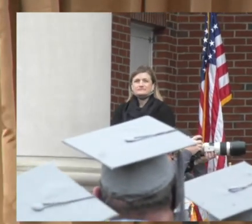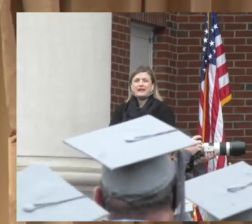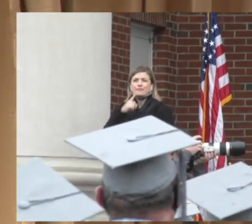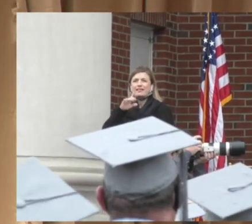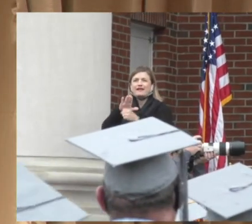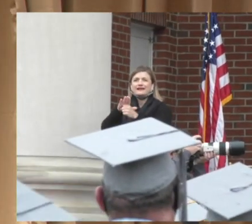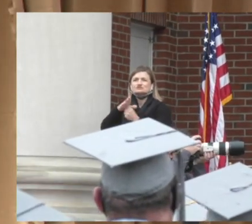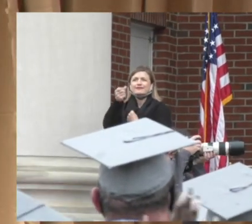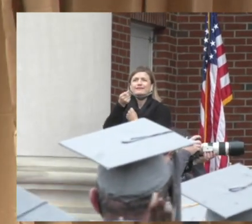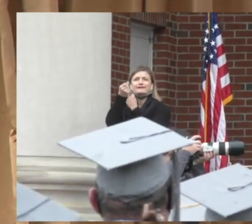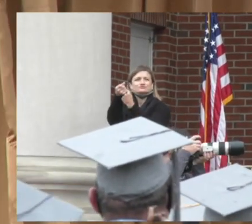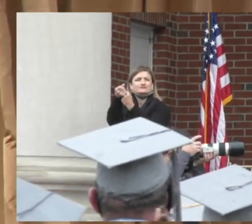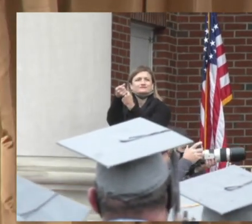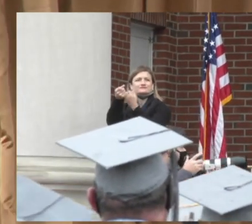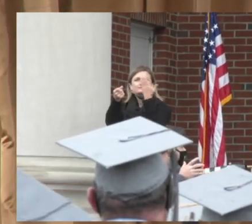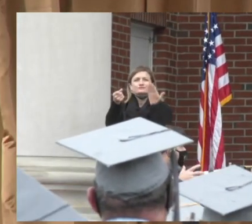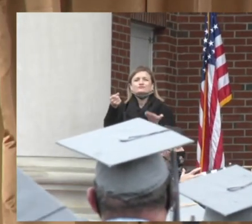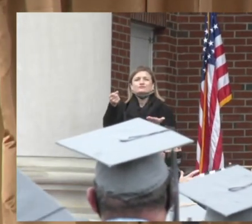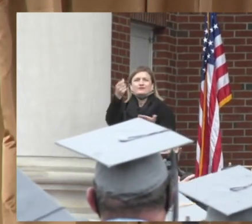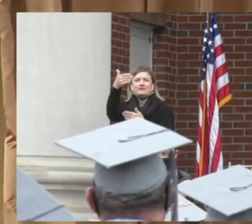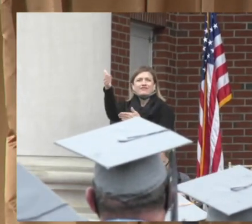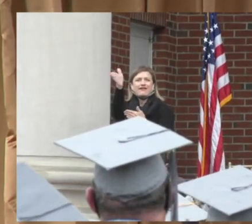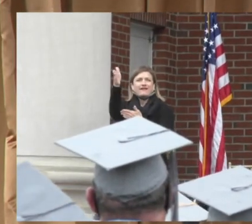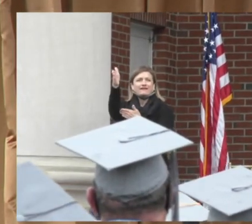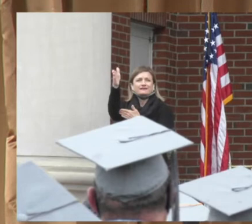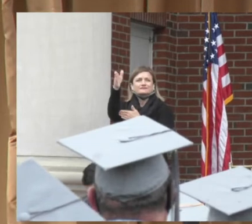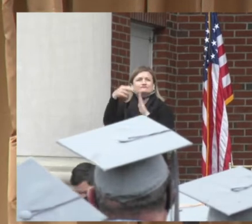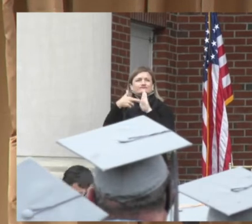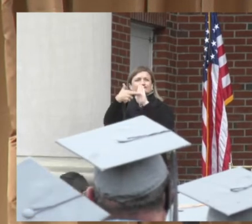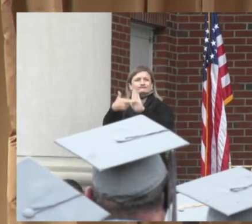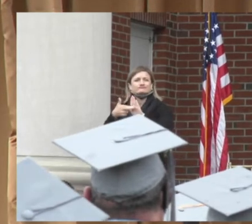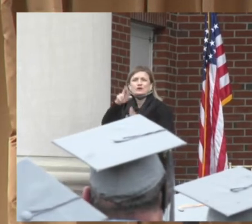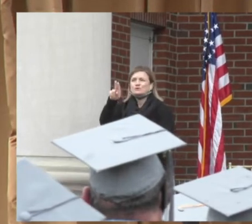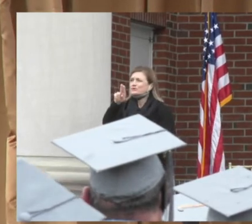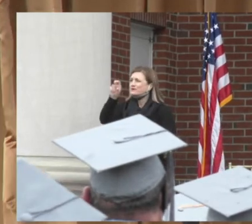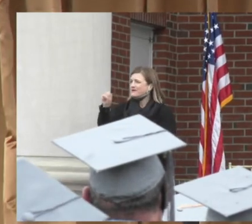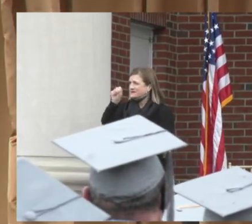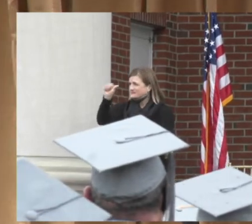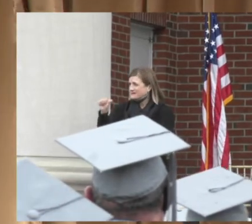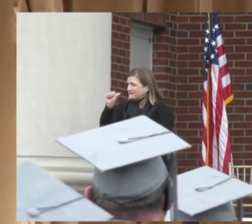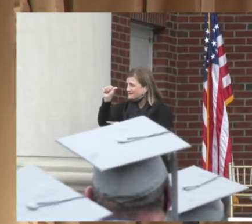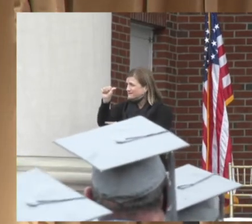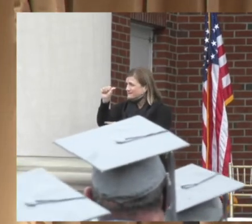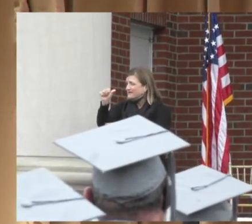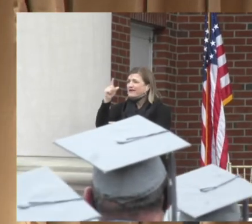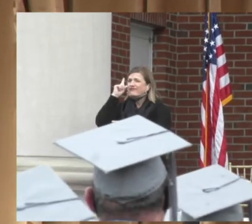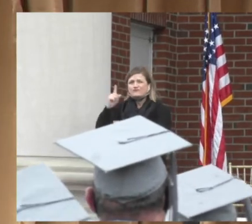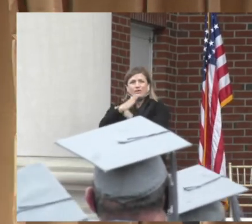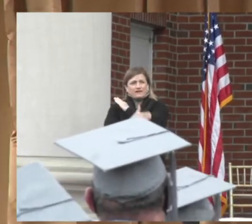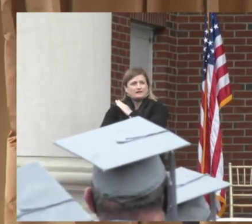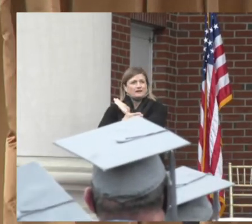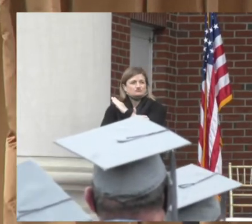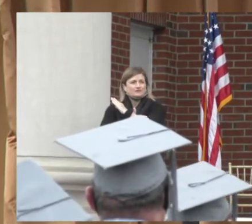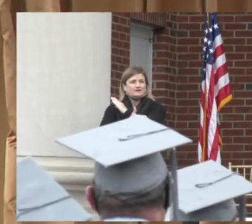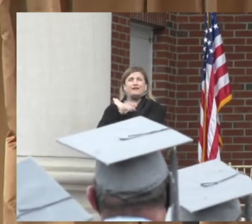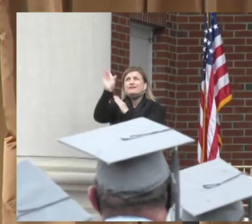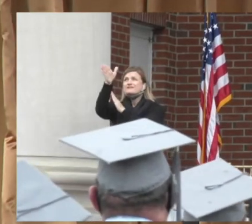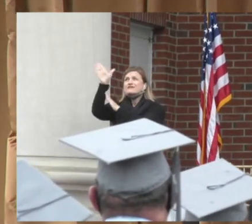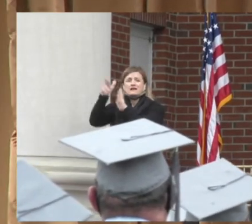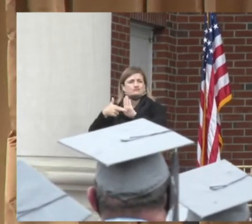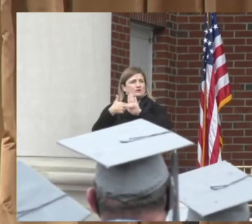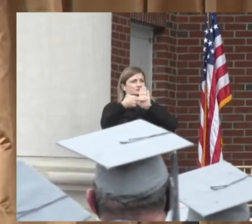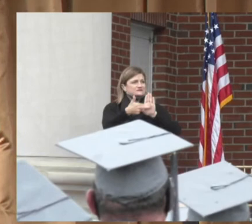I pledge allegiance to the flag of the United States of America and to the Republic for which it